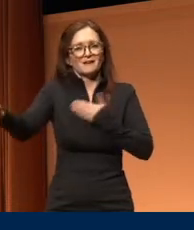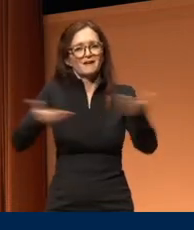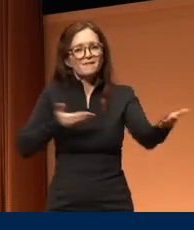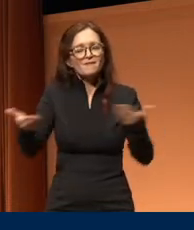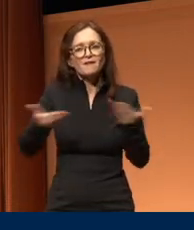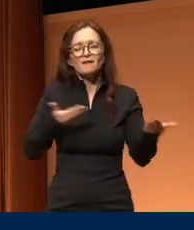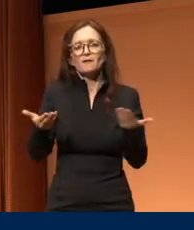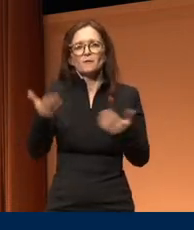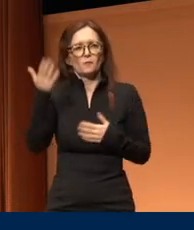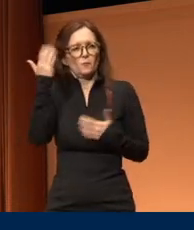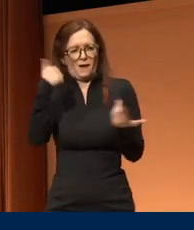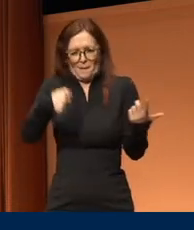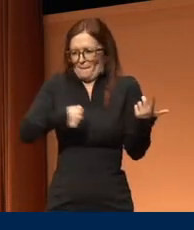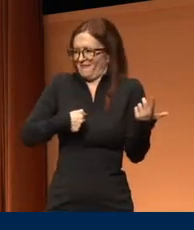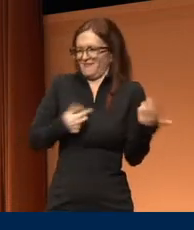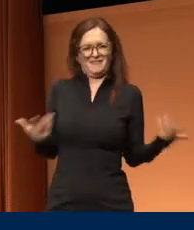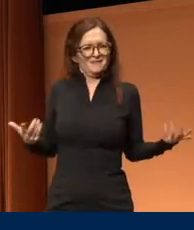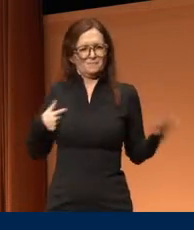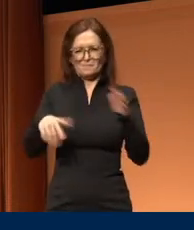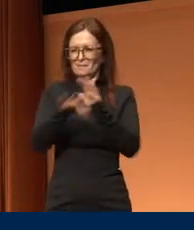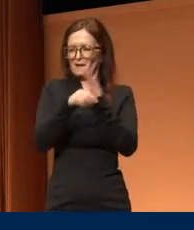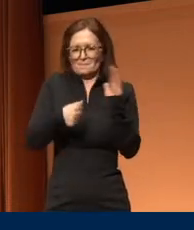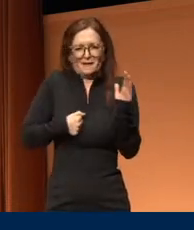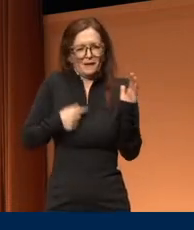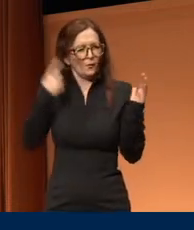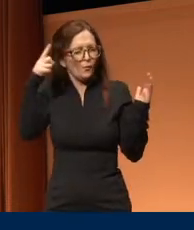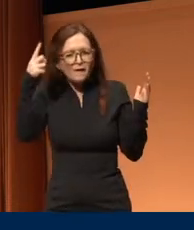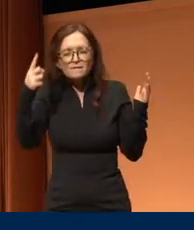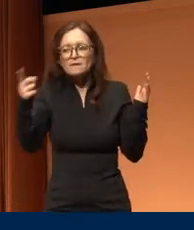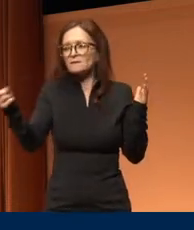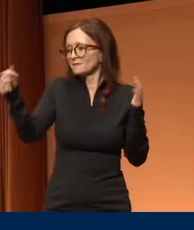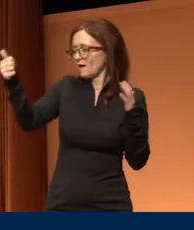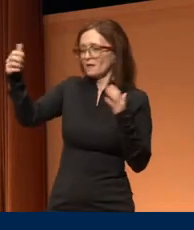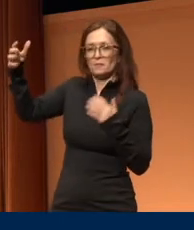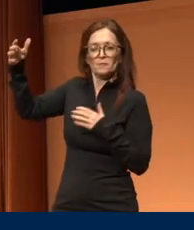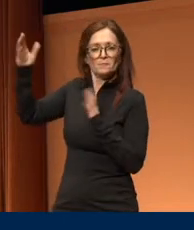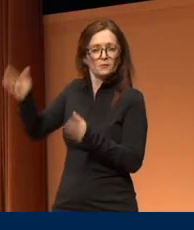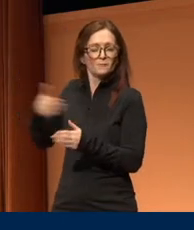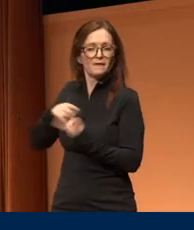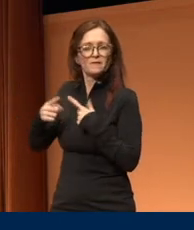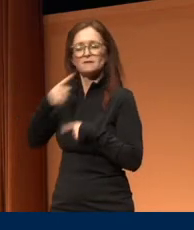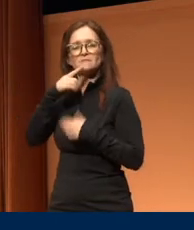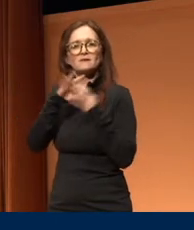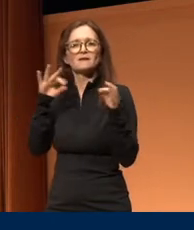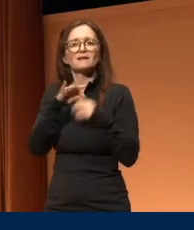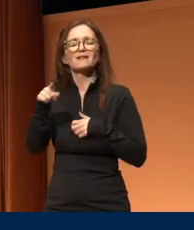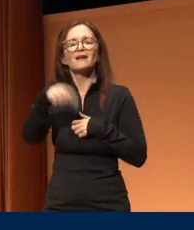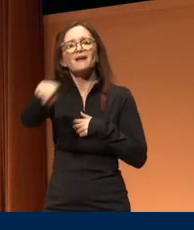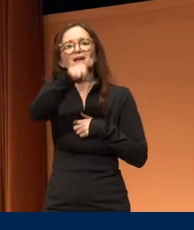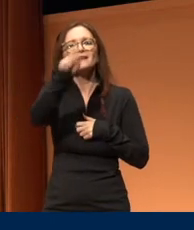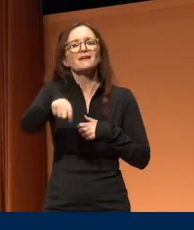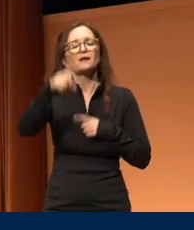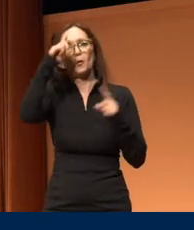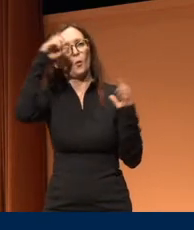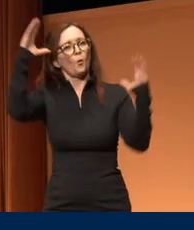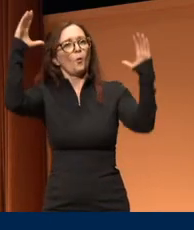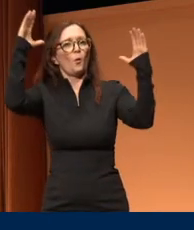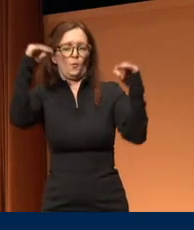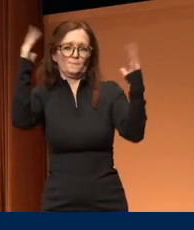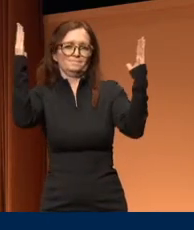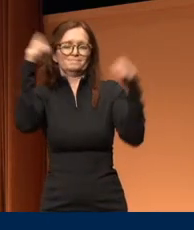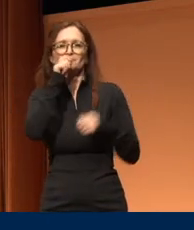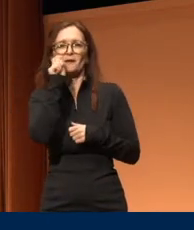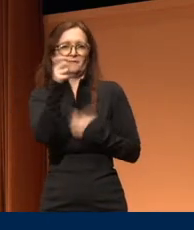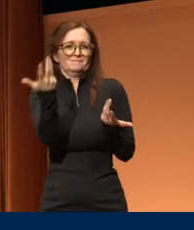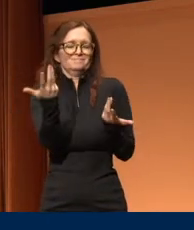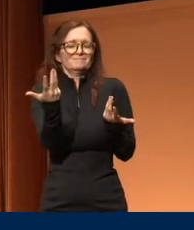on earth you chose me?" he said, and I quote, "They must need hope." I